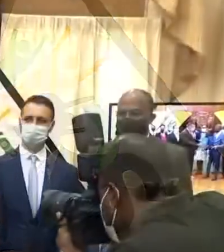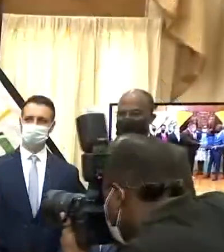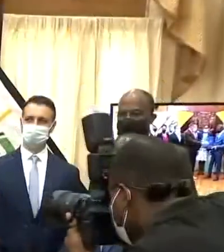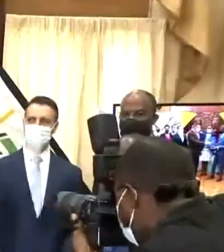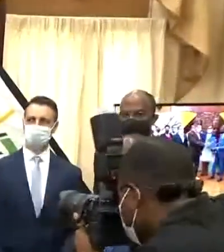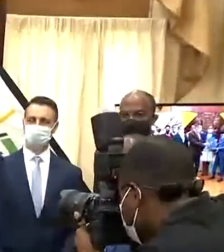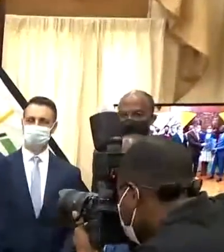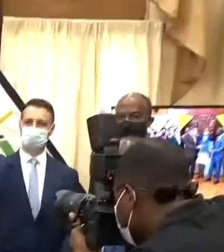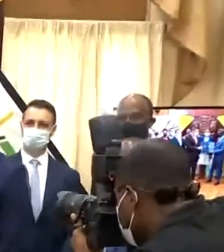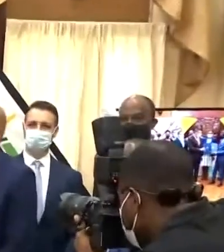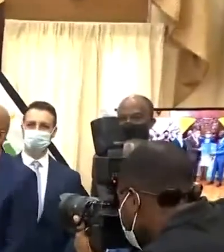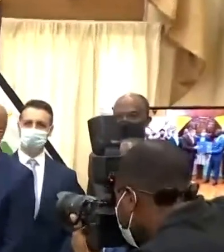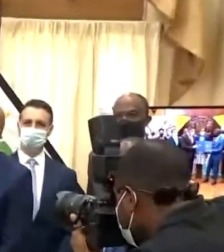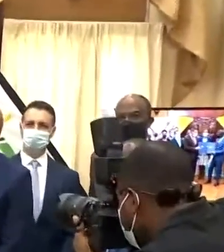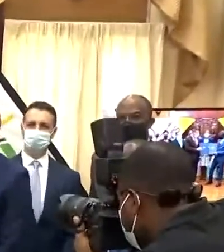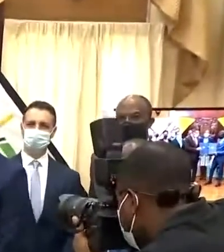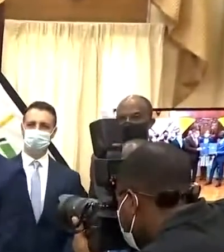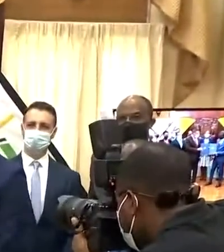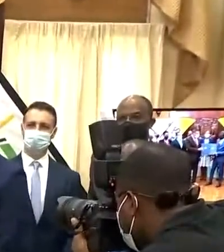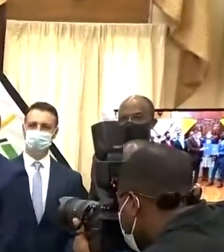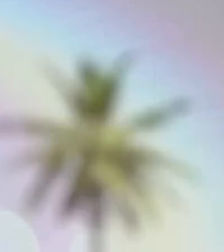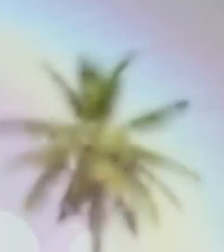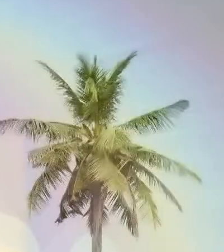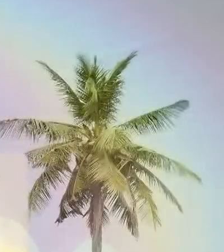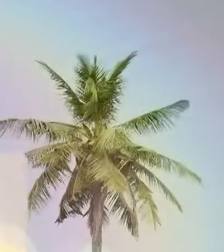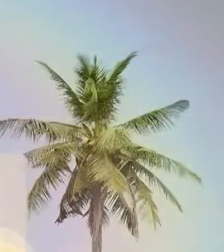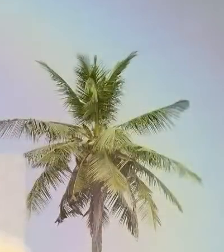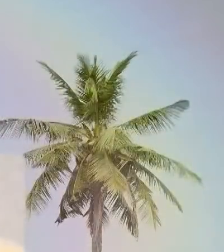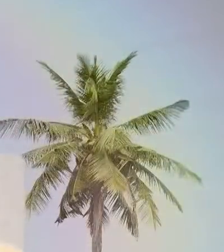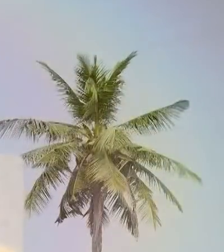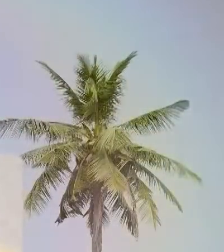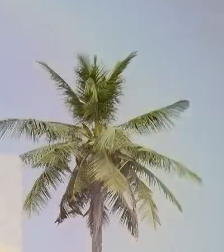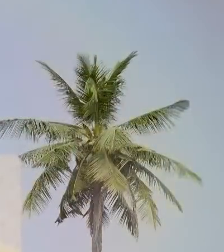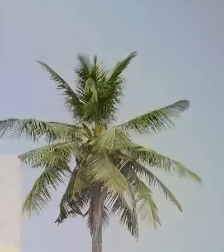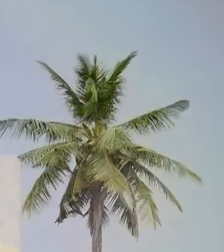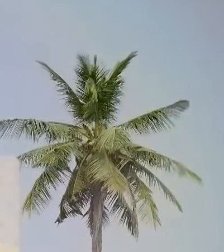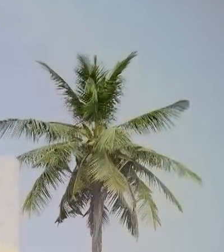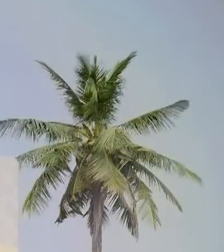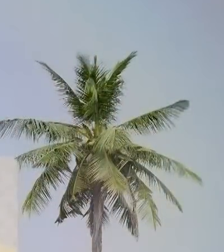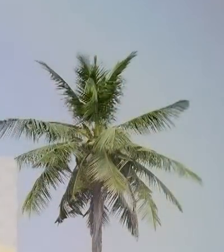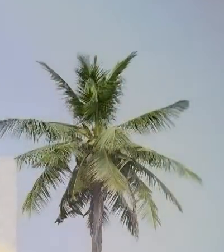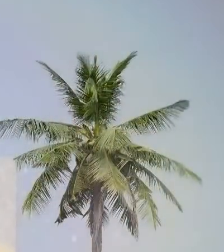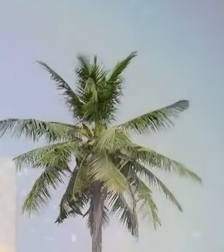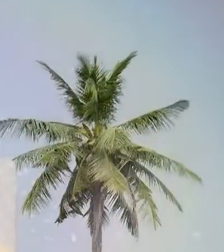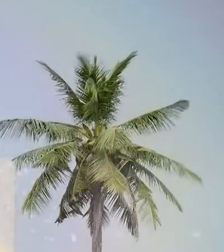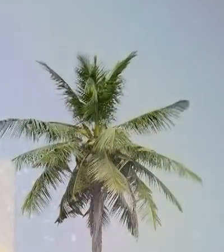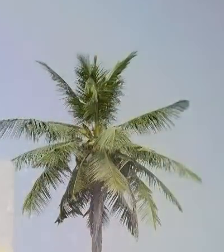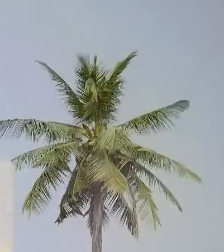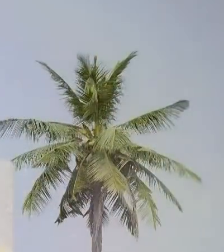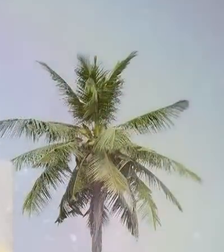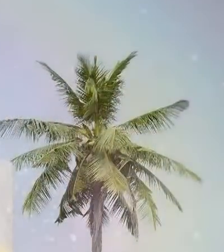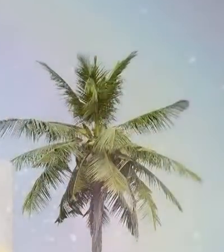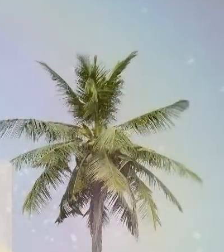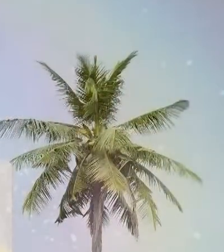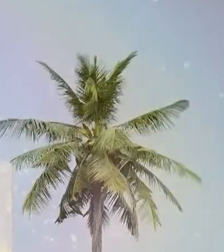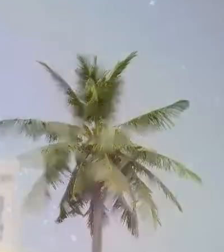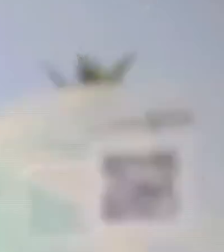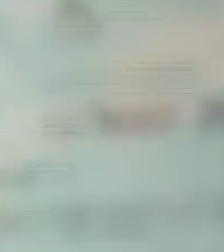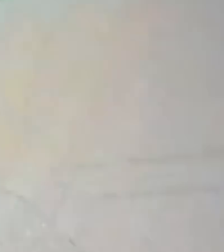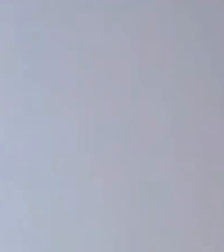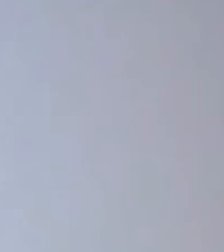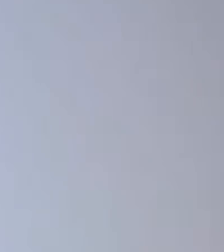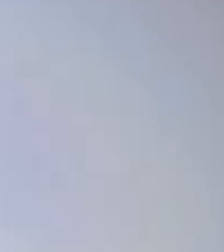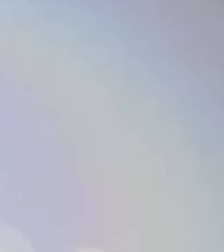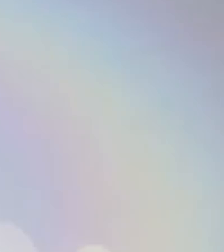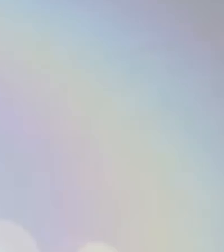National Identification System, NIDS. Today, the government of Jamaica is proud to launch the technical pilot for the